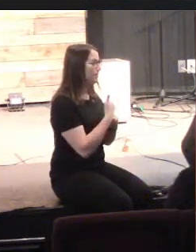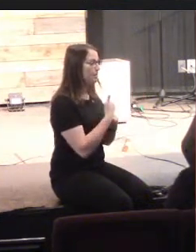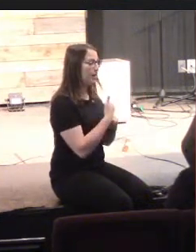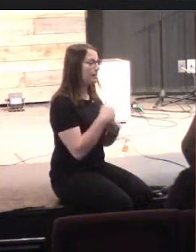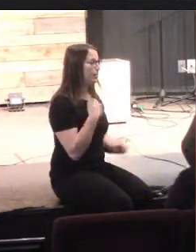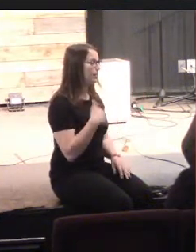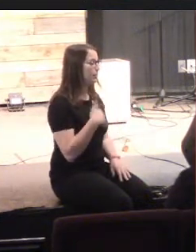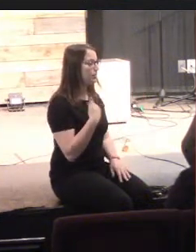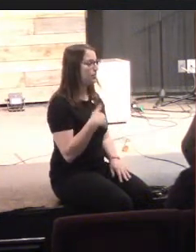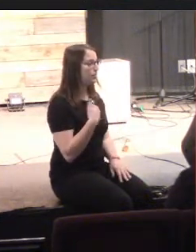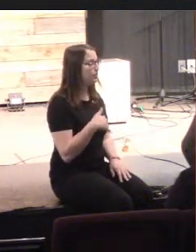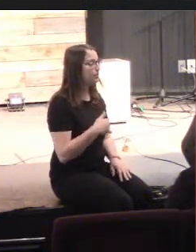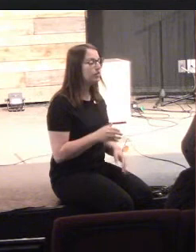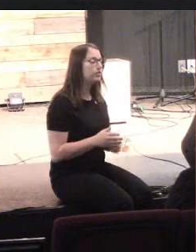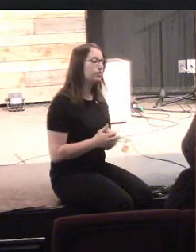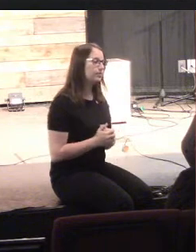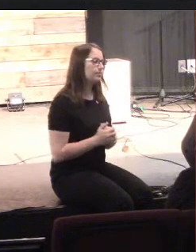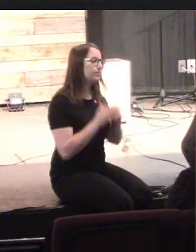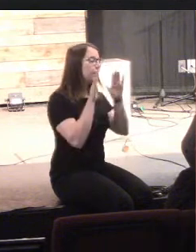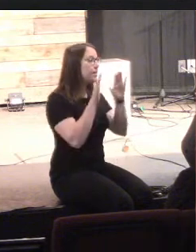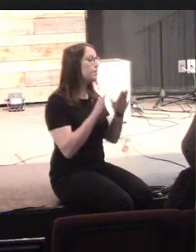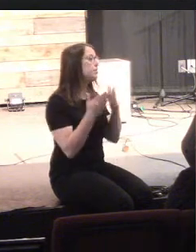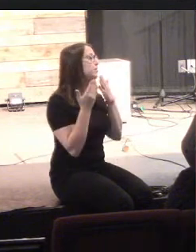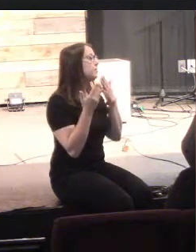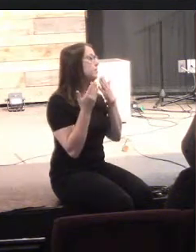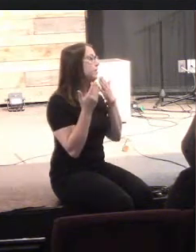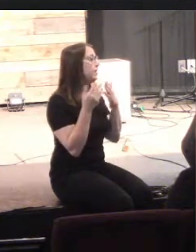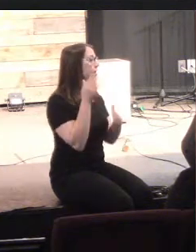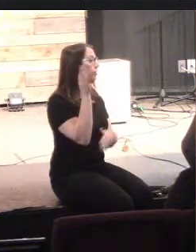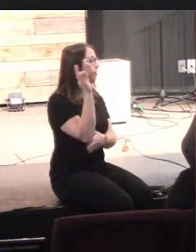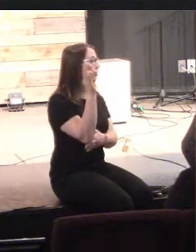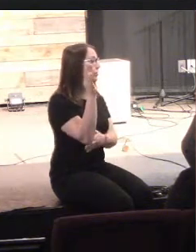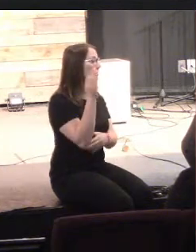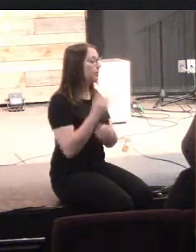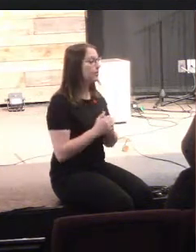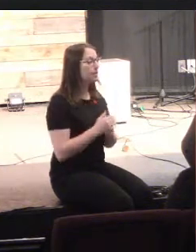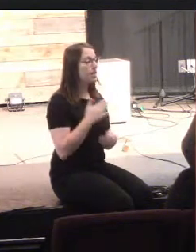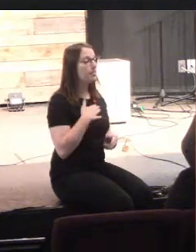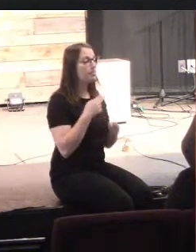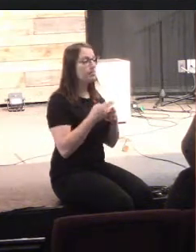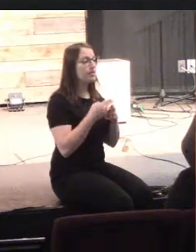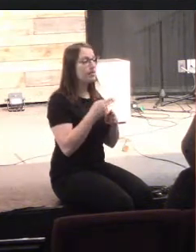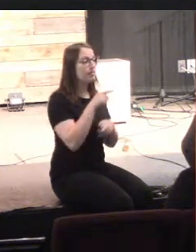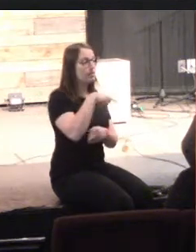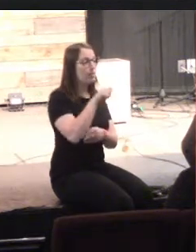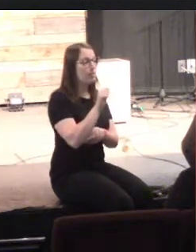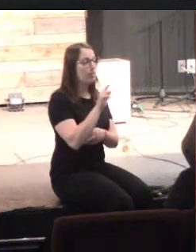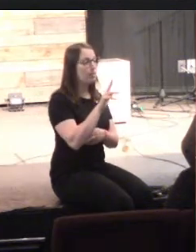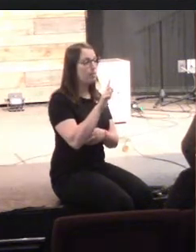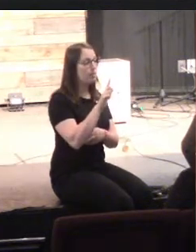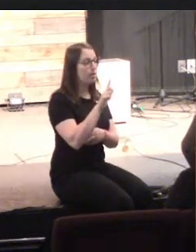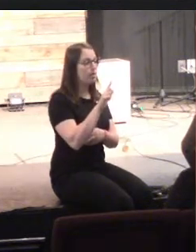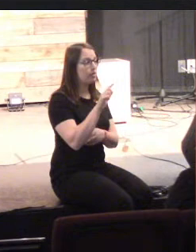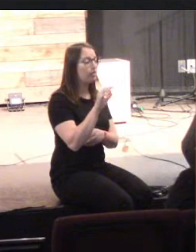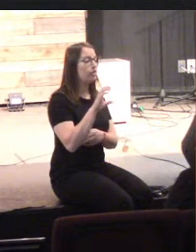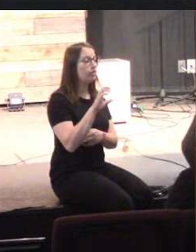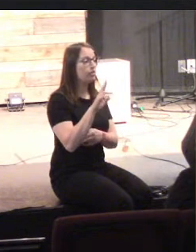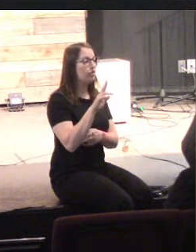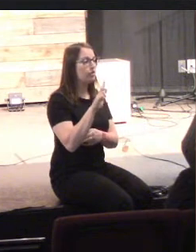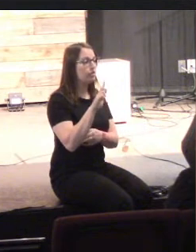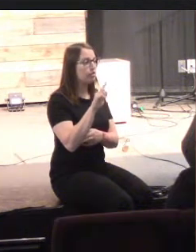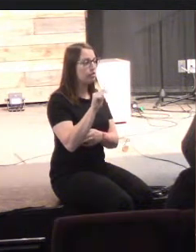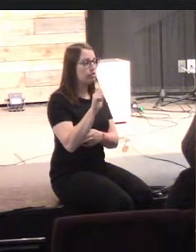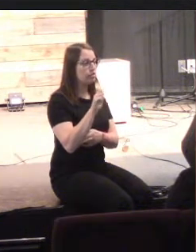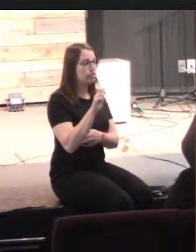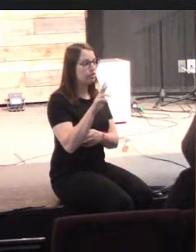today. So awesome. Thank you very much. Well, my name is Paul Kircher, and my wife and I, Kibra,